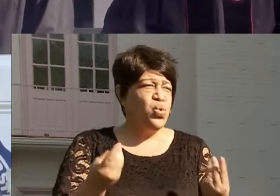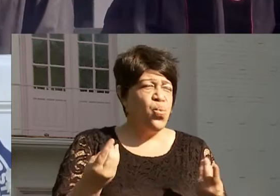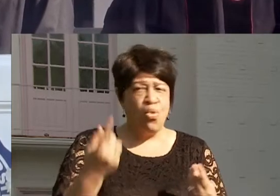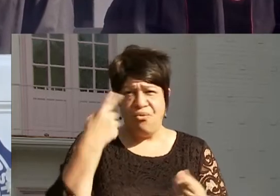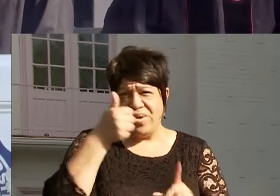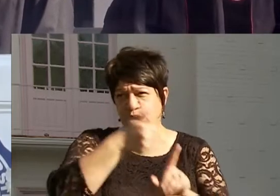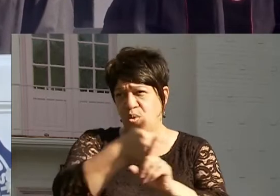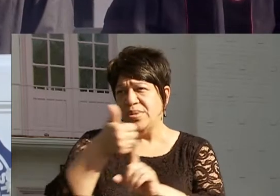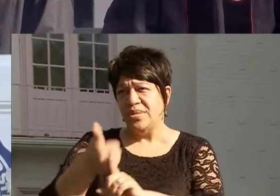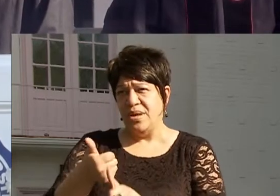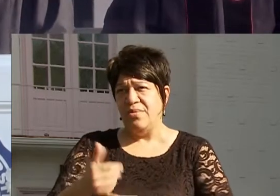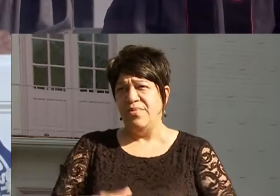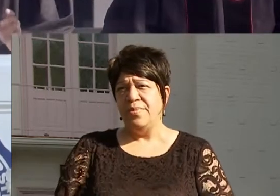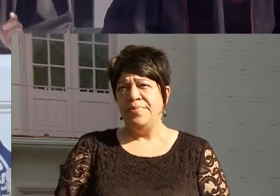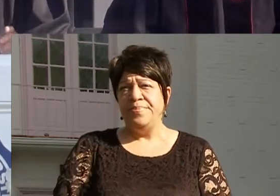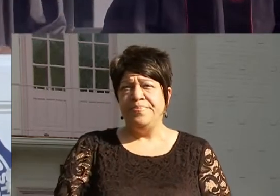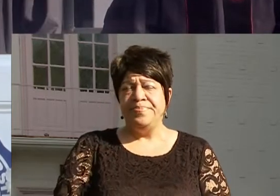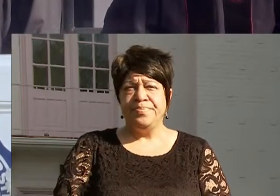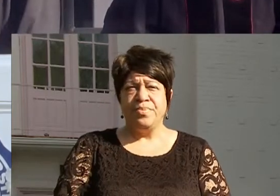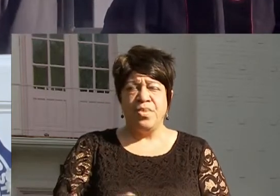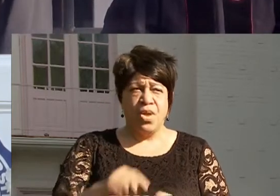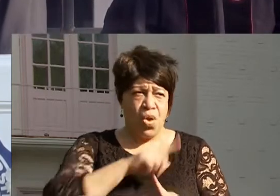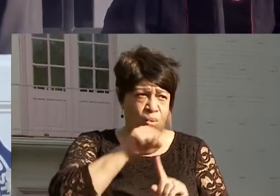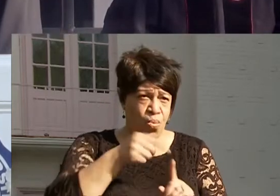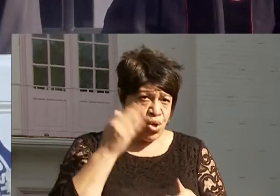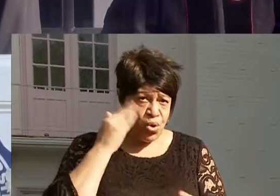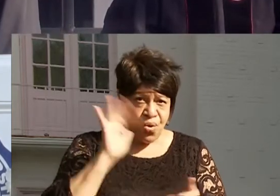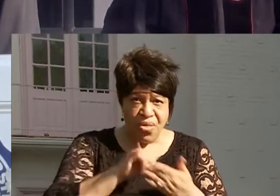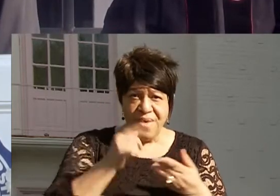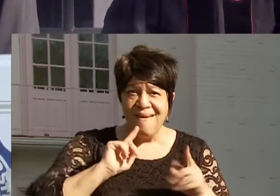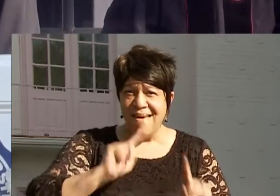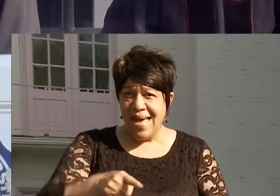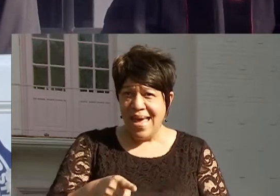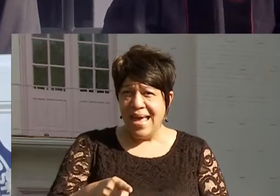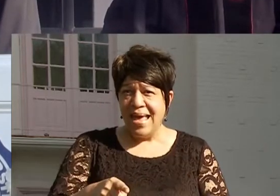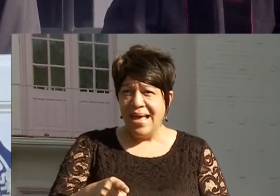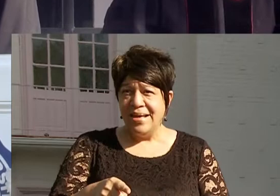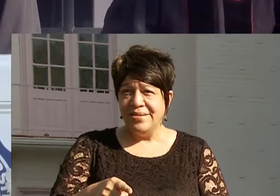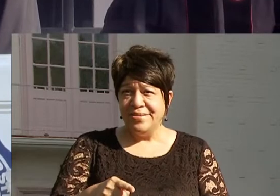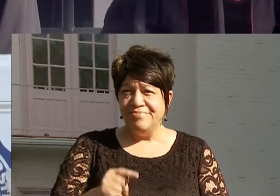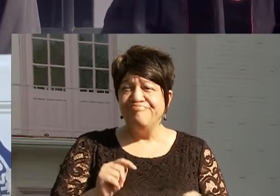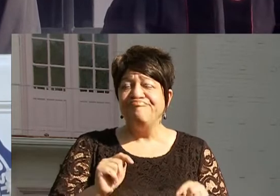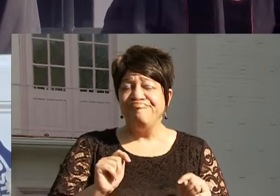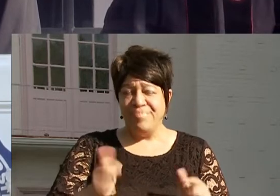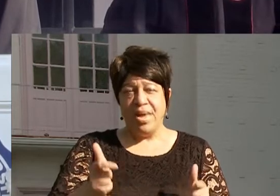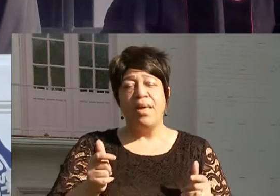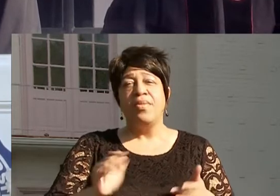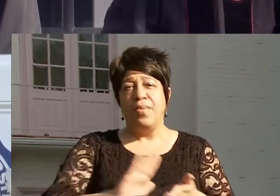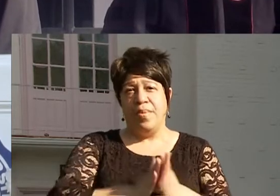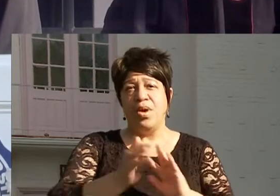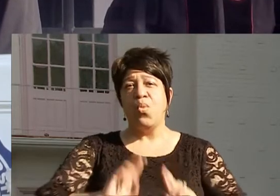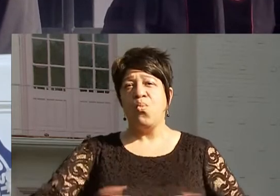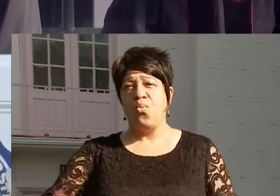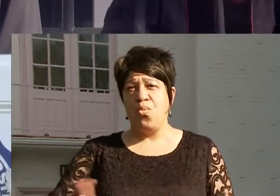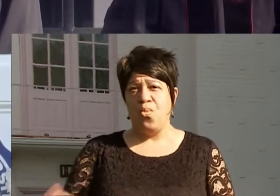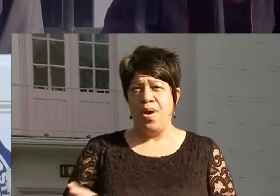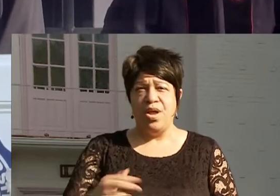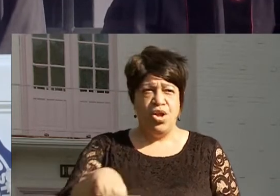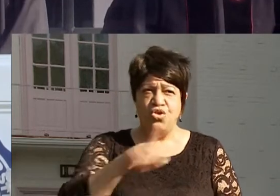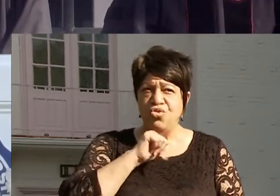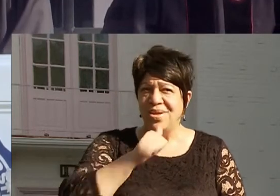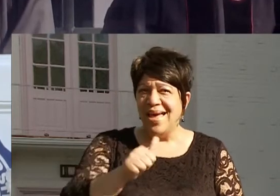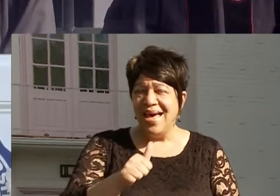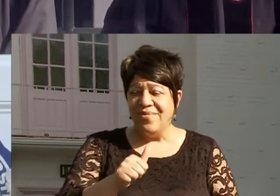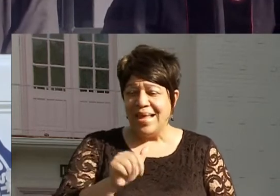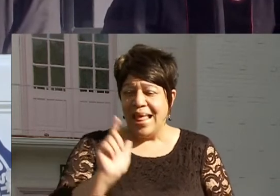yourself? Once you know that answer, take the steps needed to be ready so you don't have to get